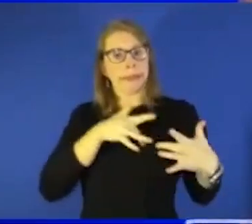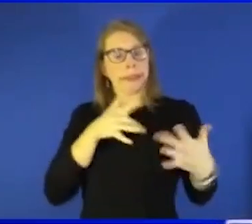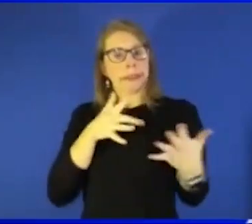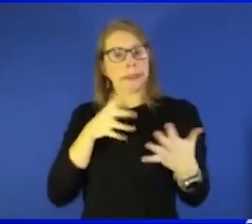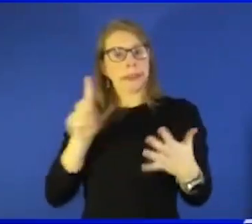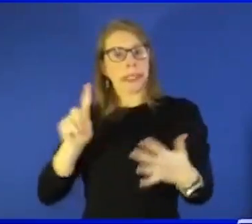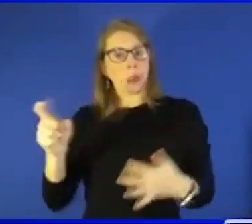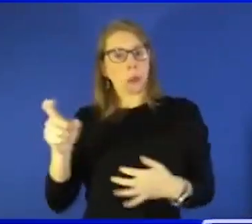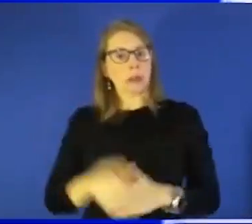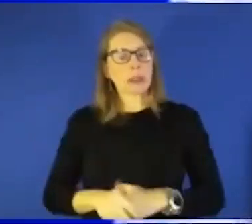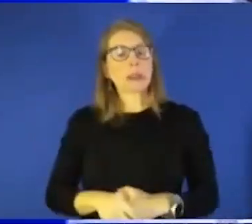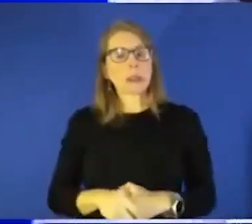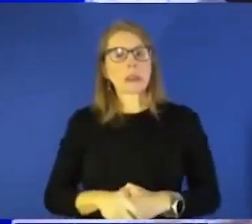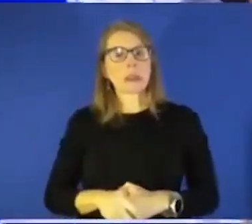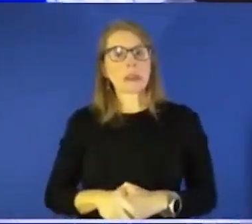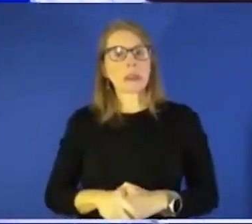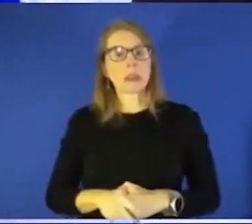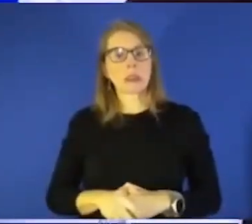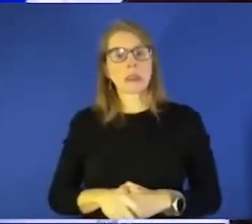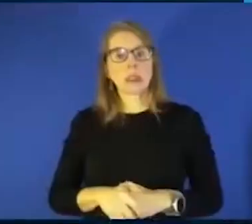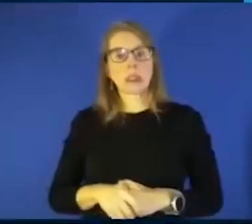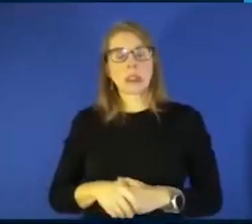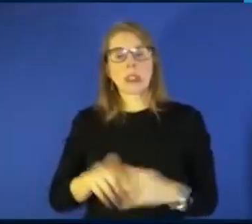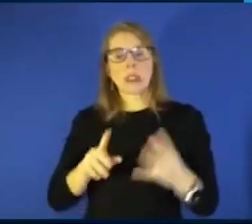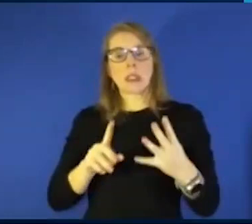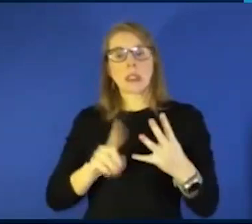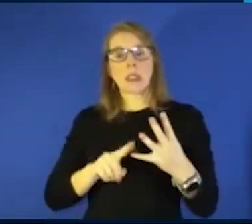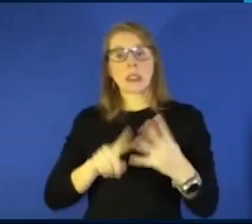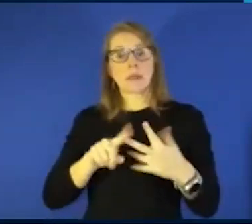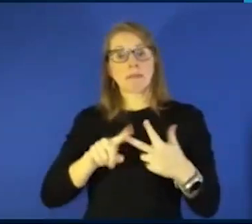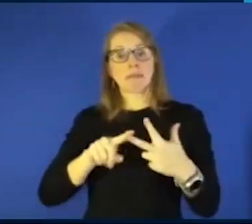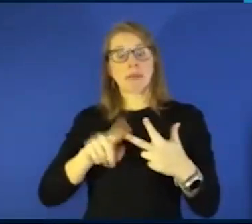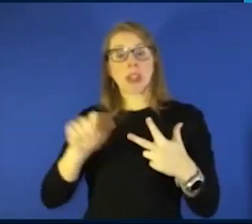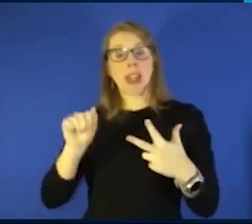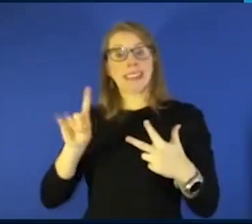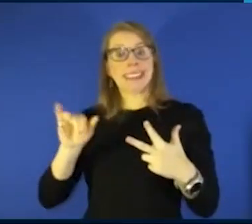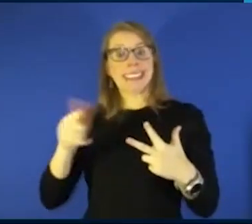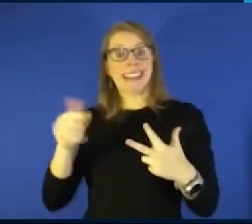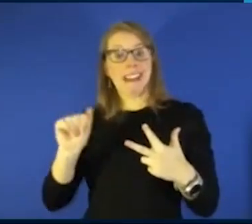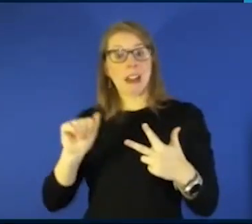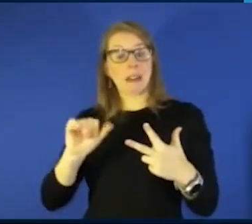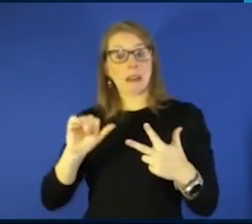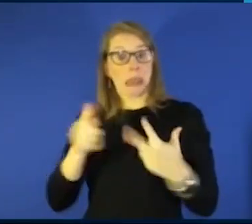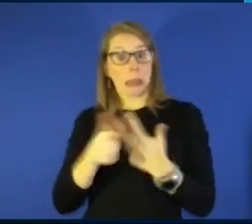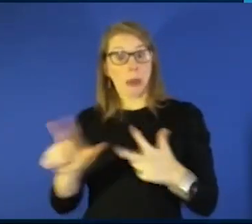Dr. Raghu Adiga up in Liberty, I wonder how they're doing.